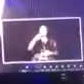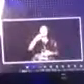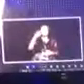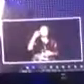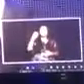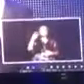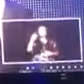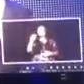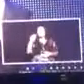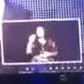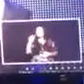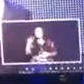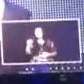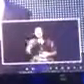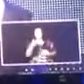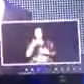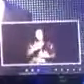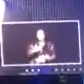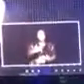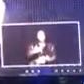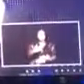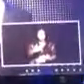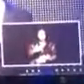and I want to thank